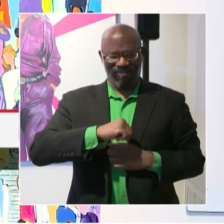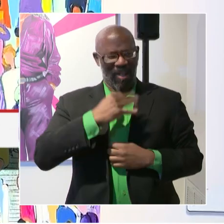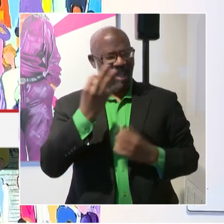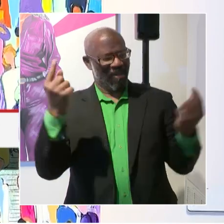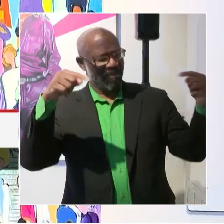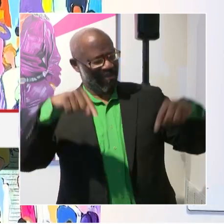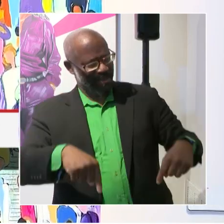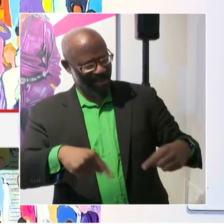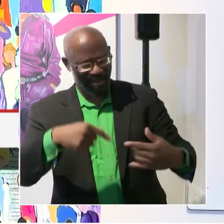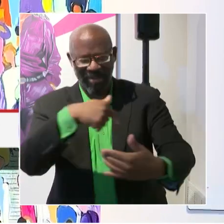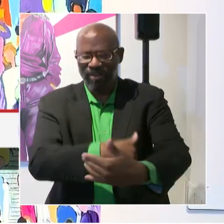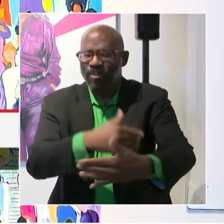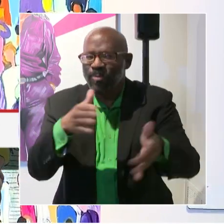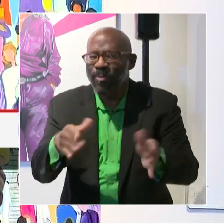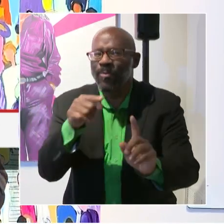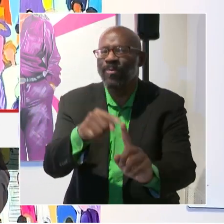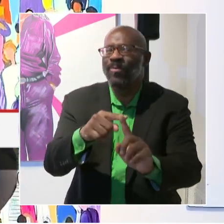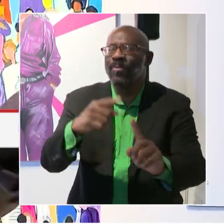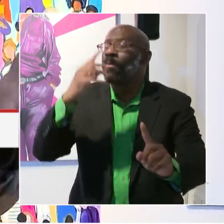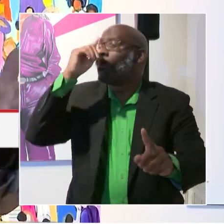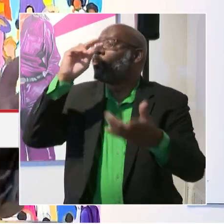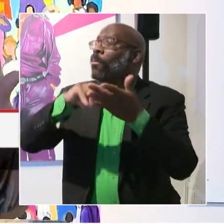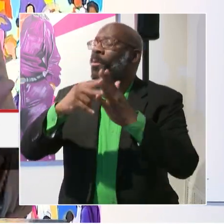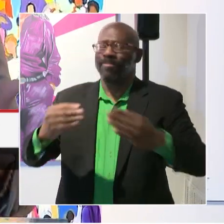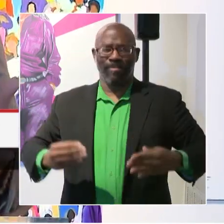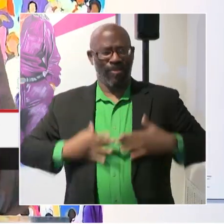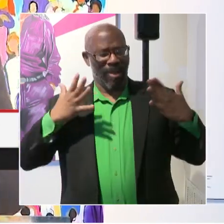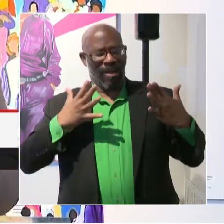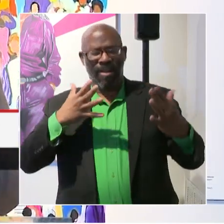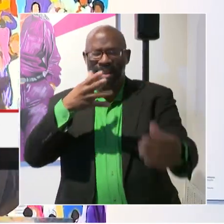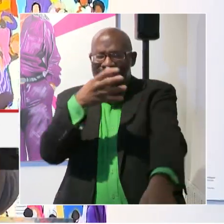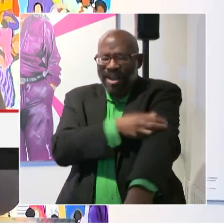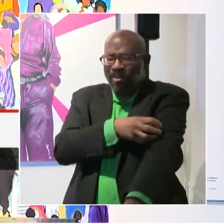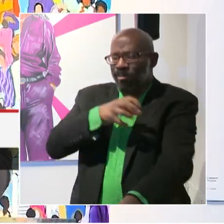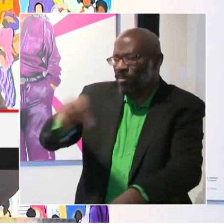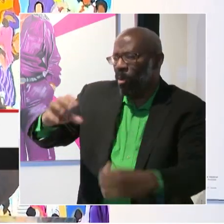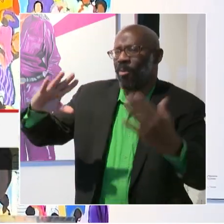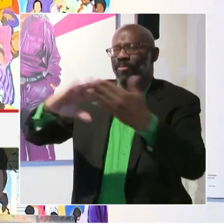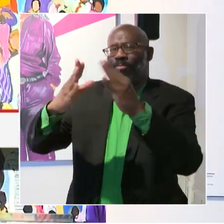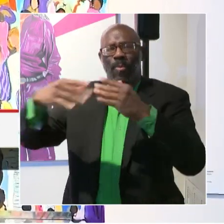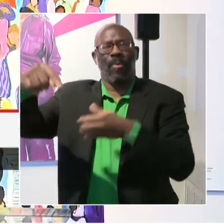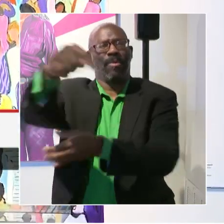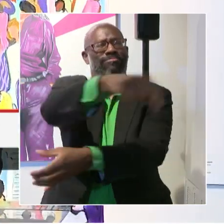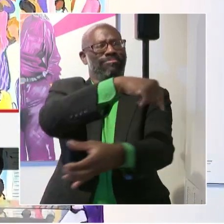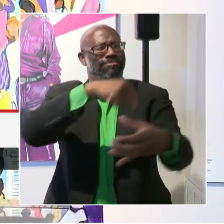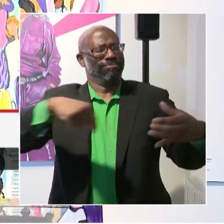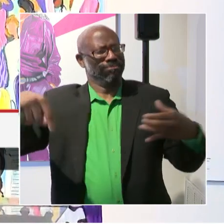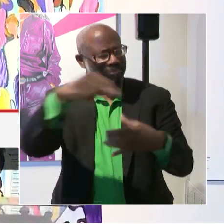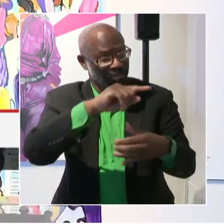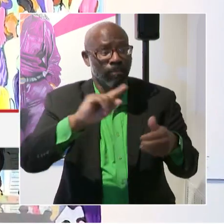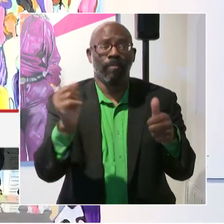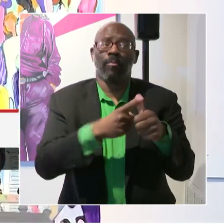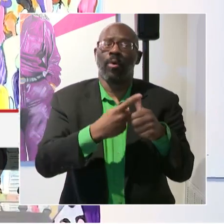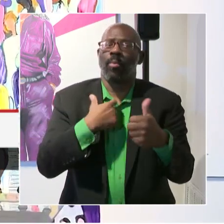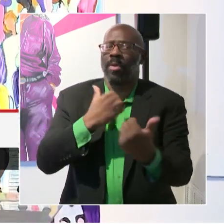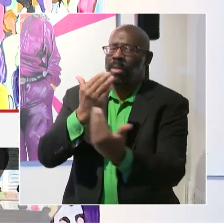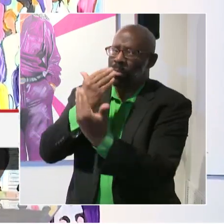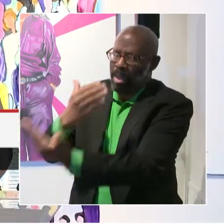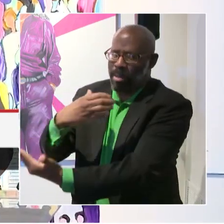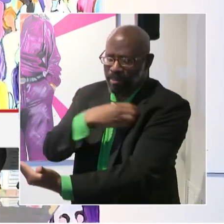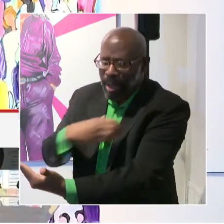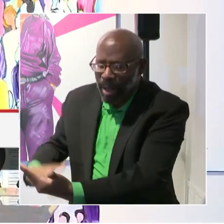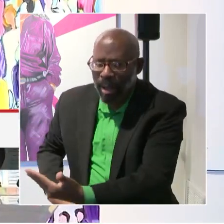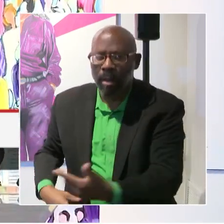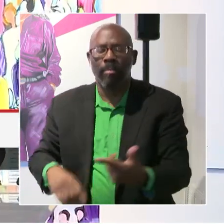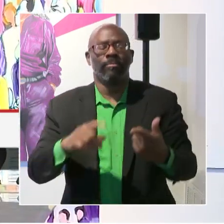and uplift our community. First, I'd like to acknowledge and thank Mayor Bowser, Deputy Mayor Albert, and Councilmember McDuffie for